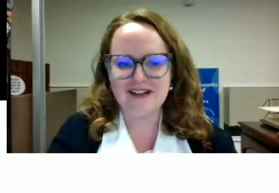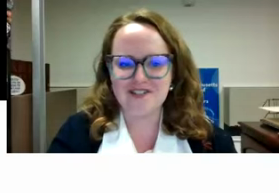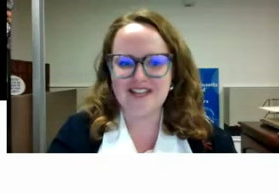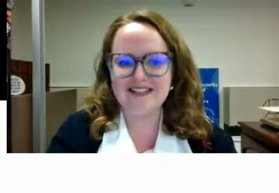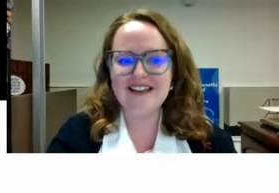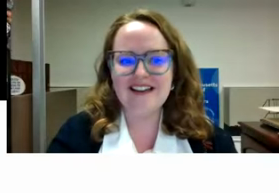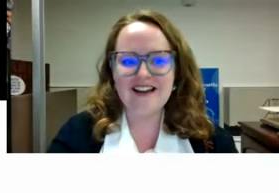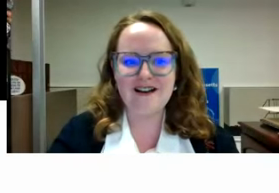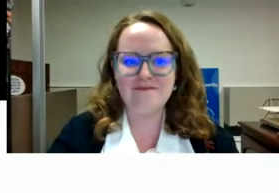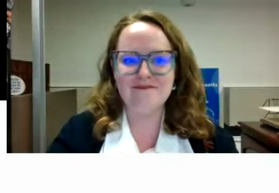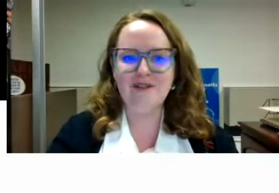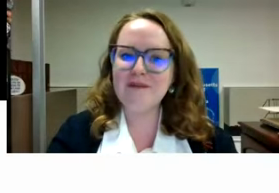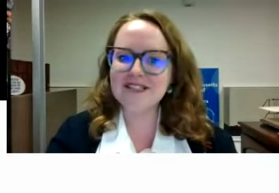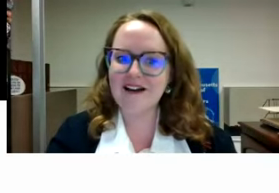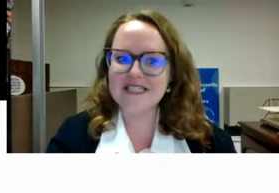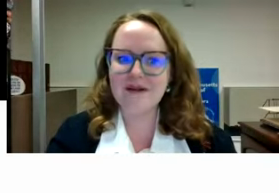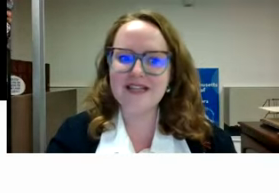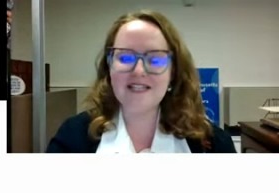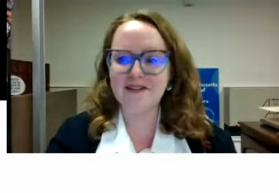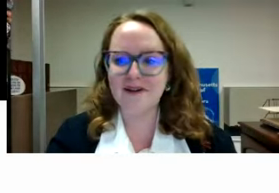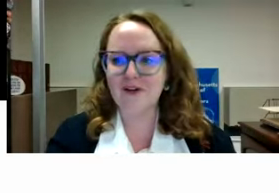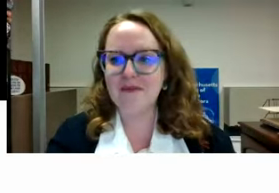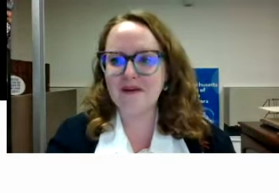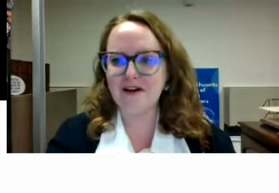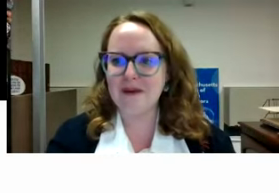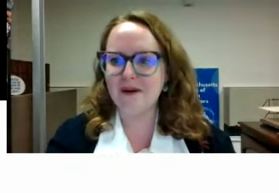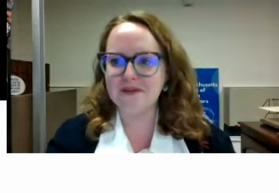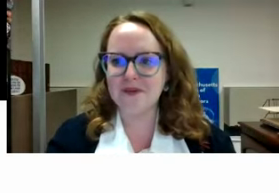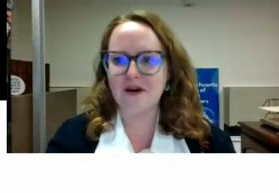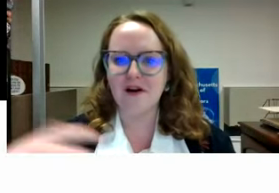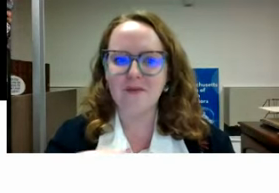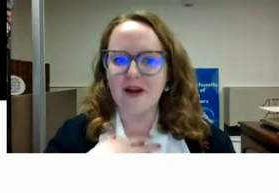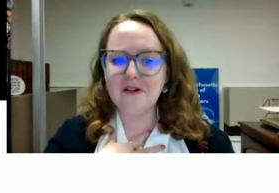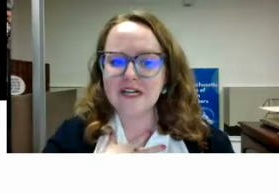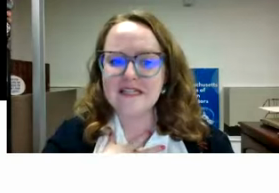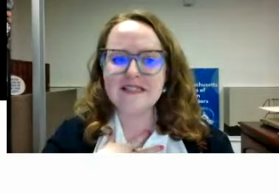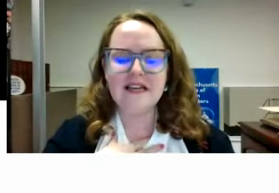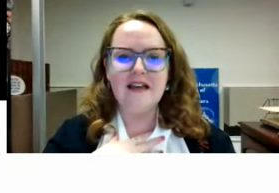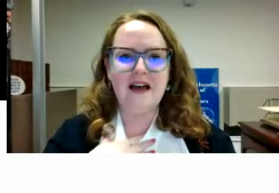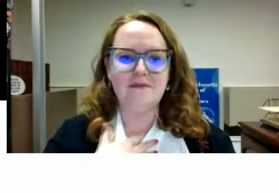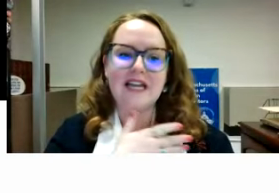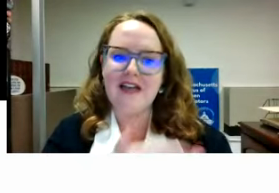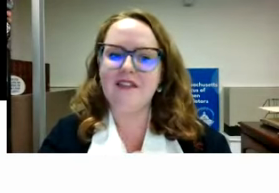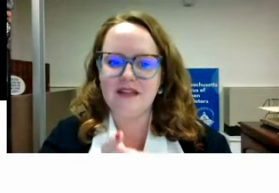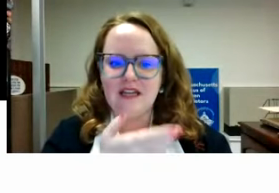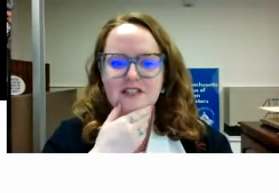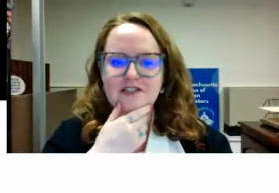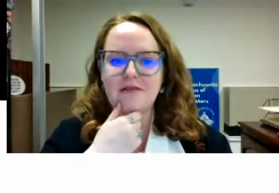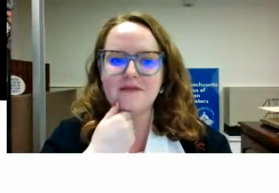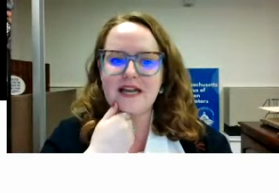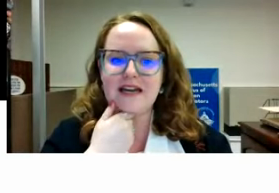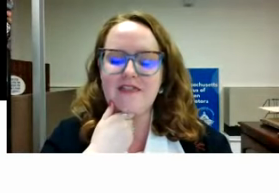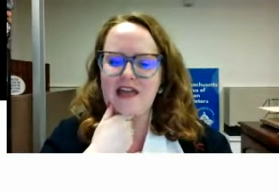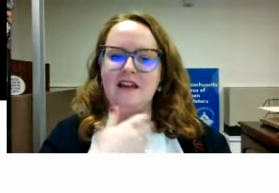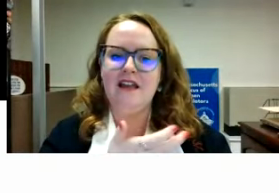to answer questions. The Women's Caucus website to learn more about our members or our priorities. Again, the main